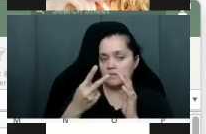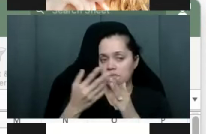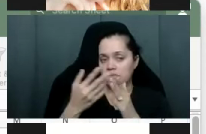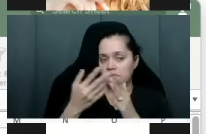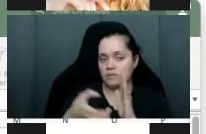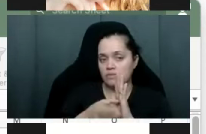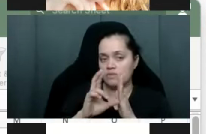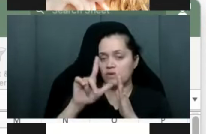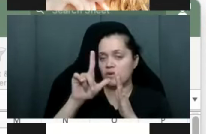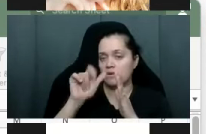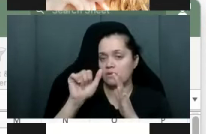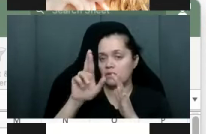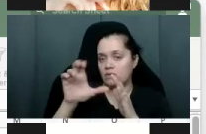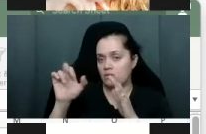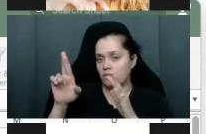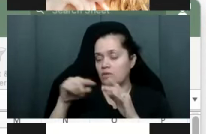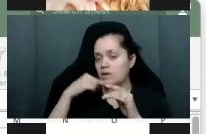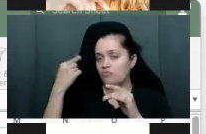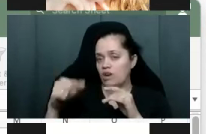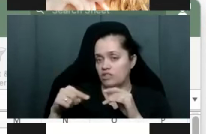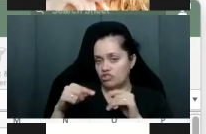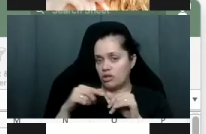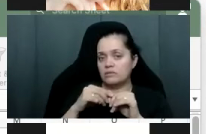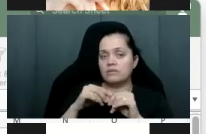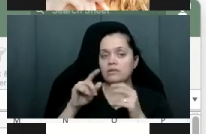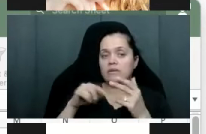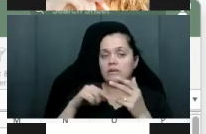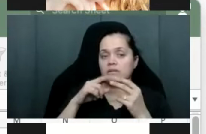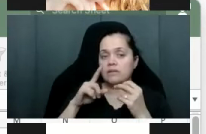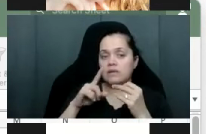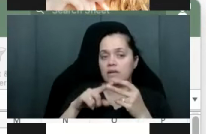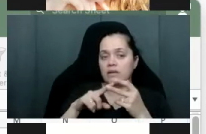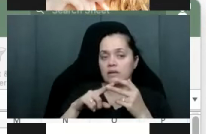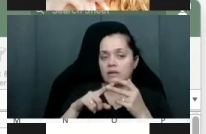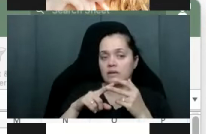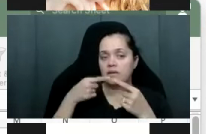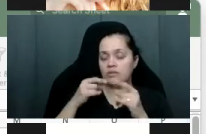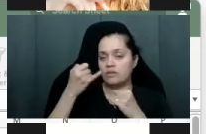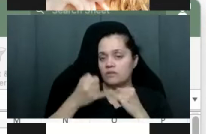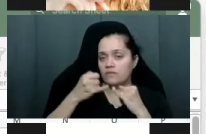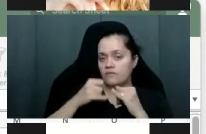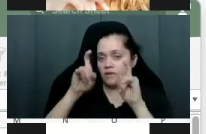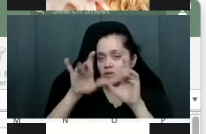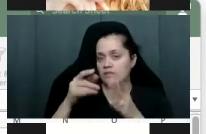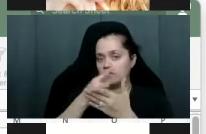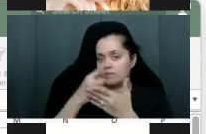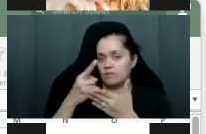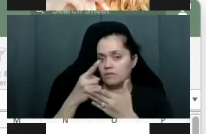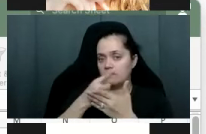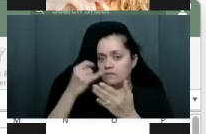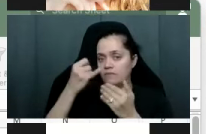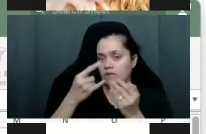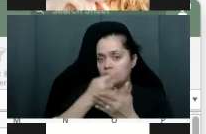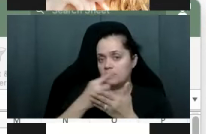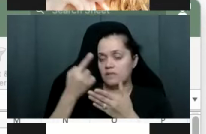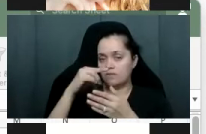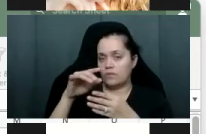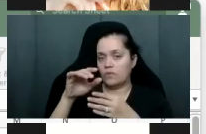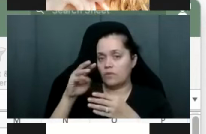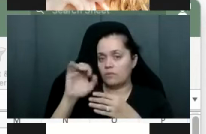and the Russian domain. And then during final exam week, our final exam is set for the 19th at